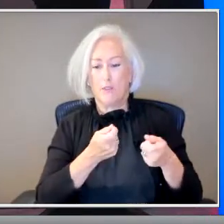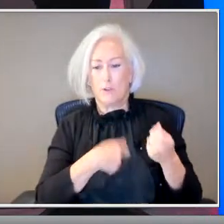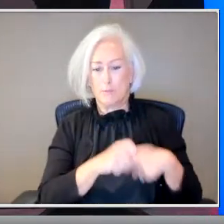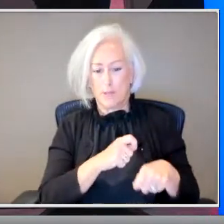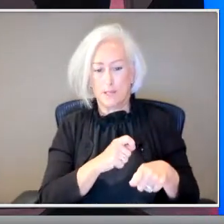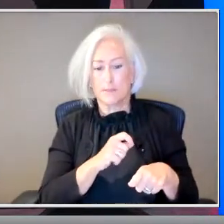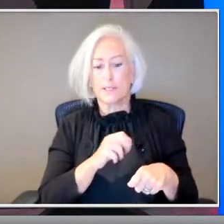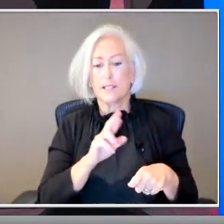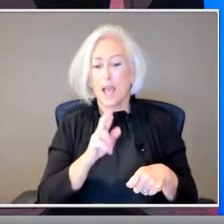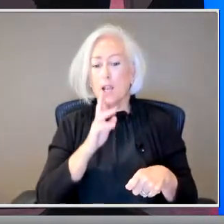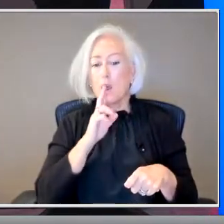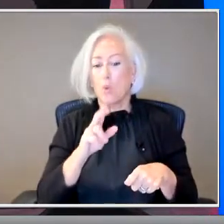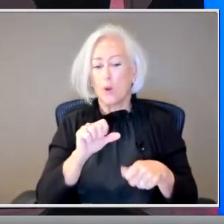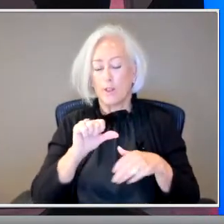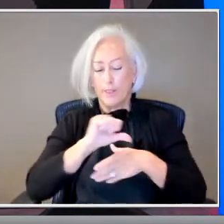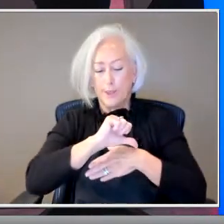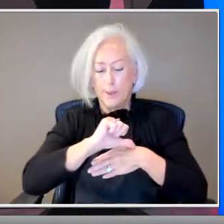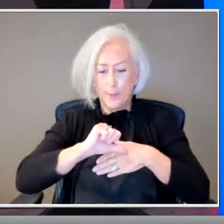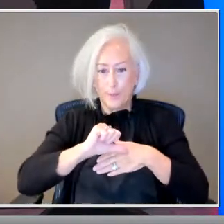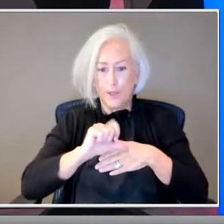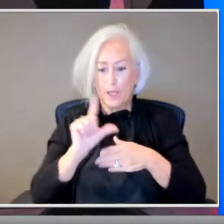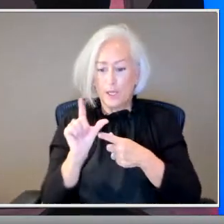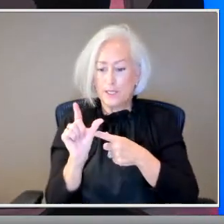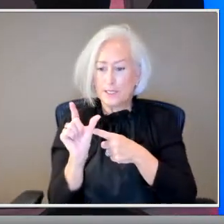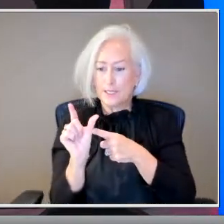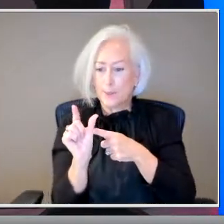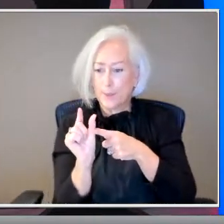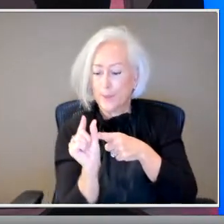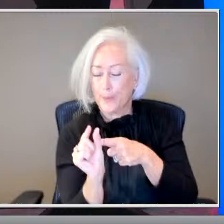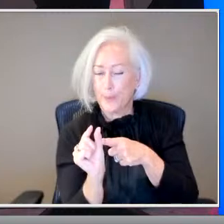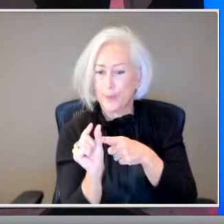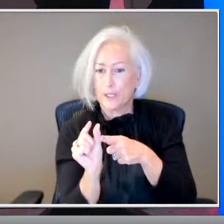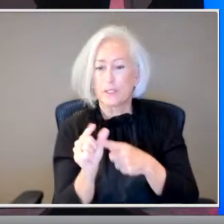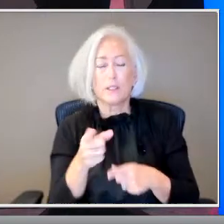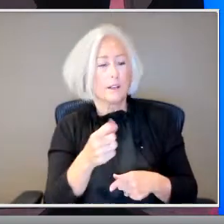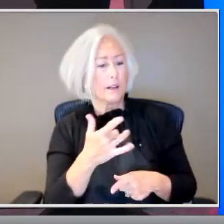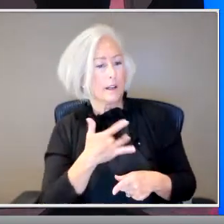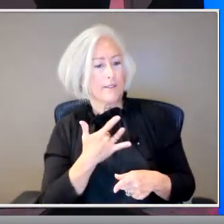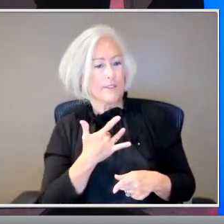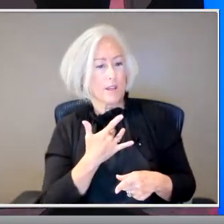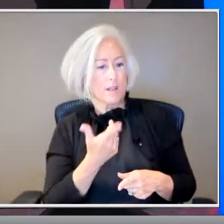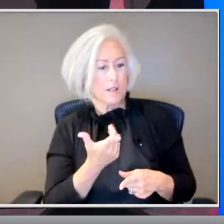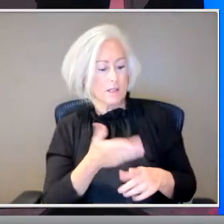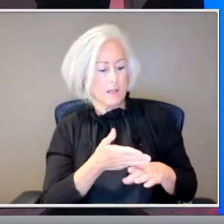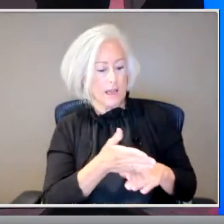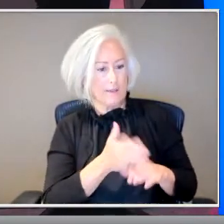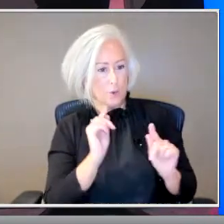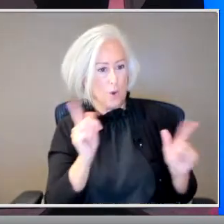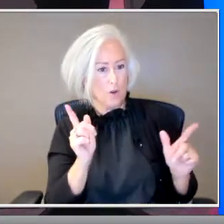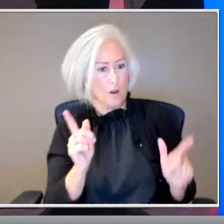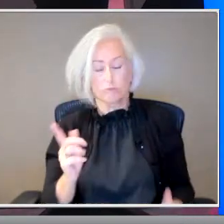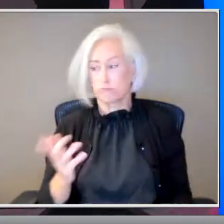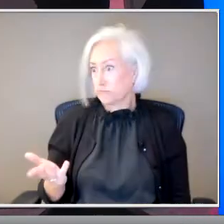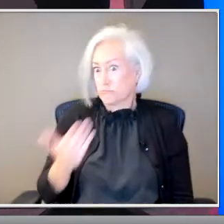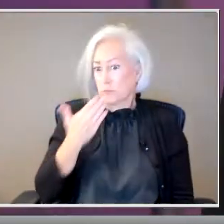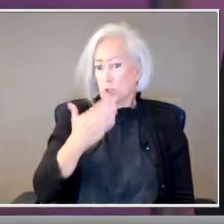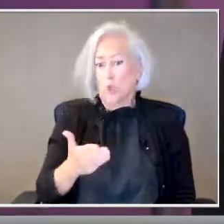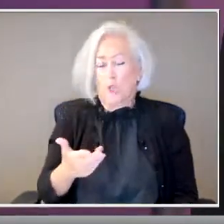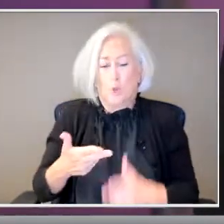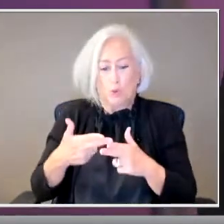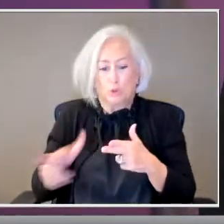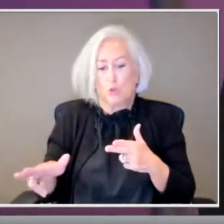Let's start with the discomfort. How did you feel after you woke up? I felt really good, and it didn't take long. The hardest